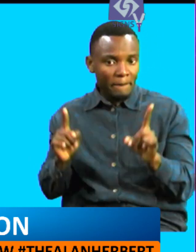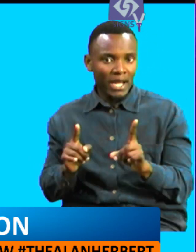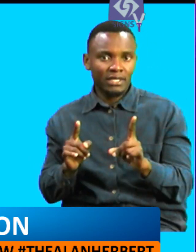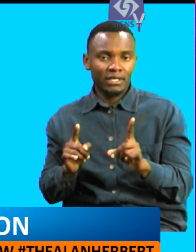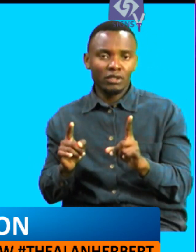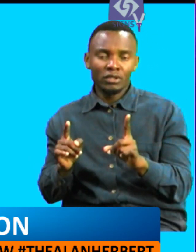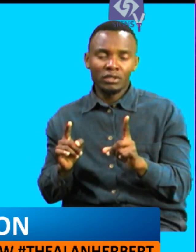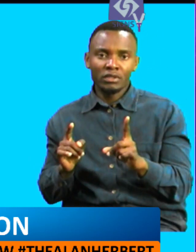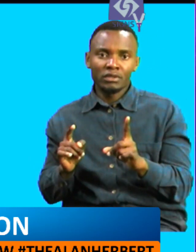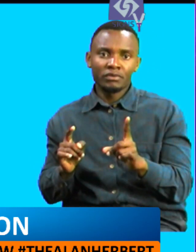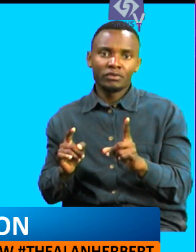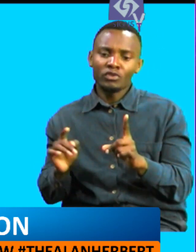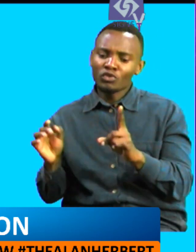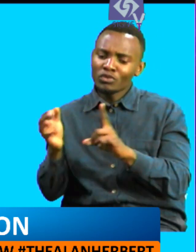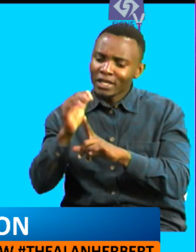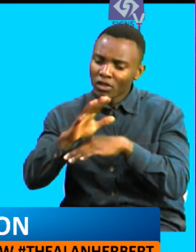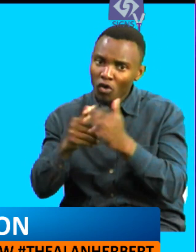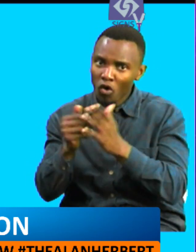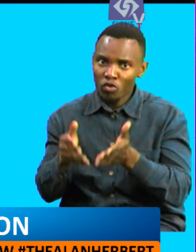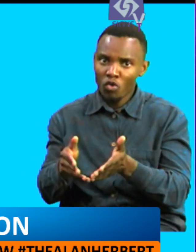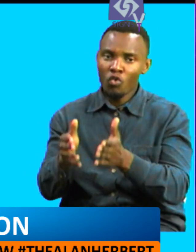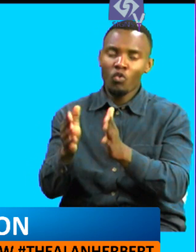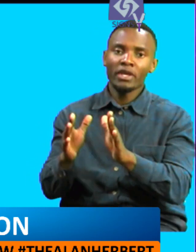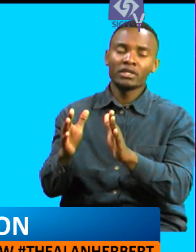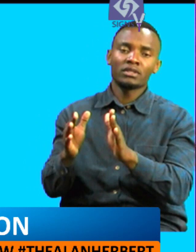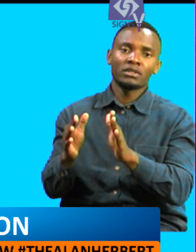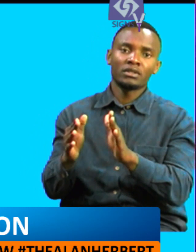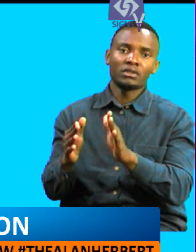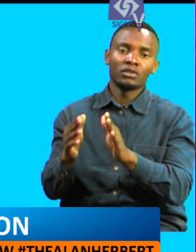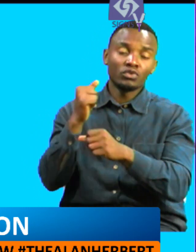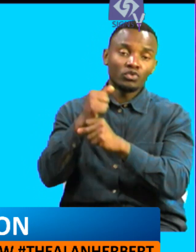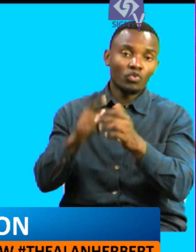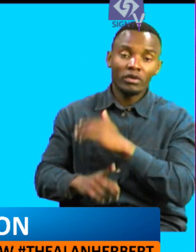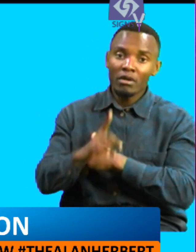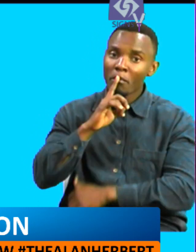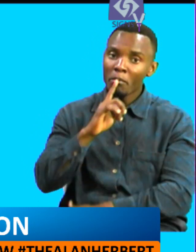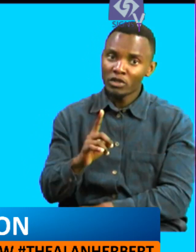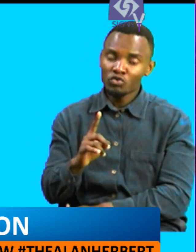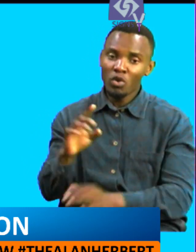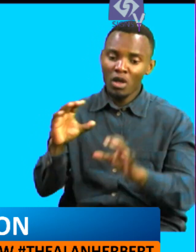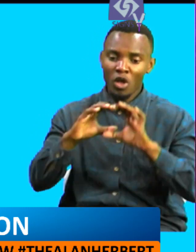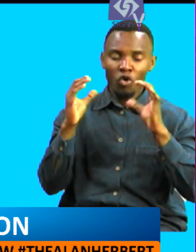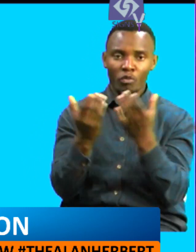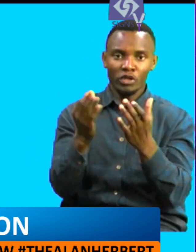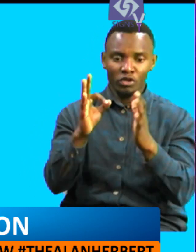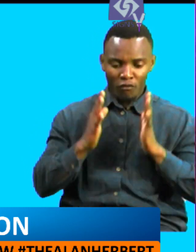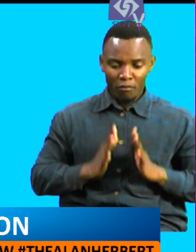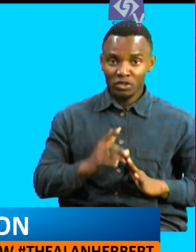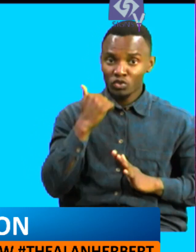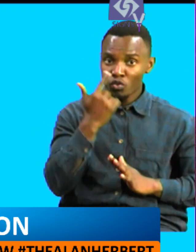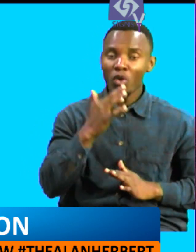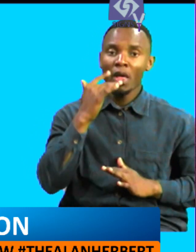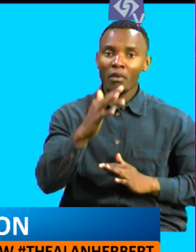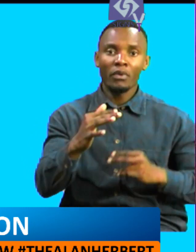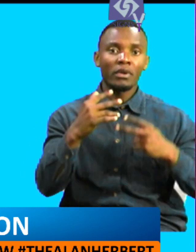look through all the mechanisms around to make sure that the community of